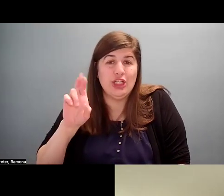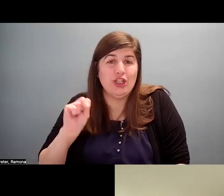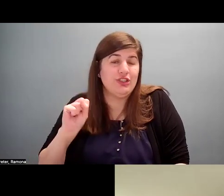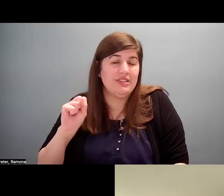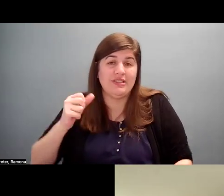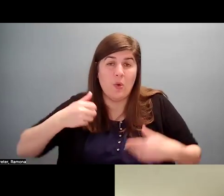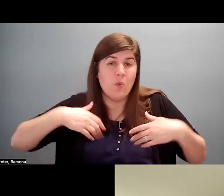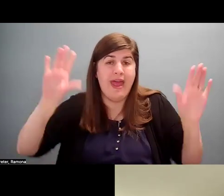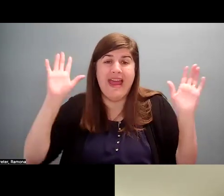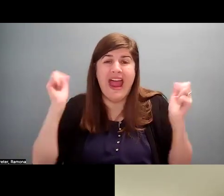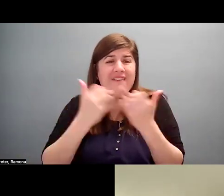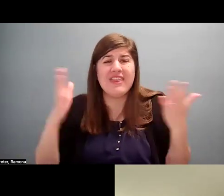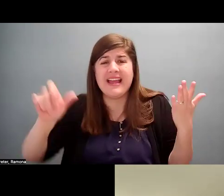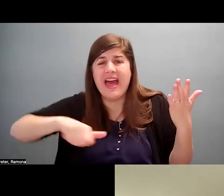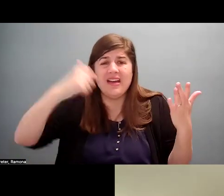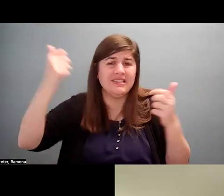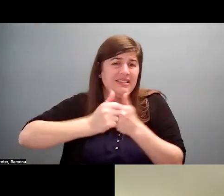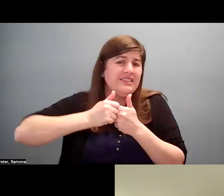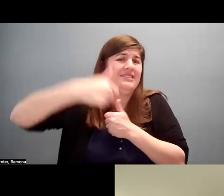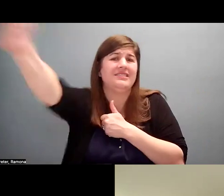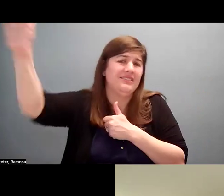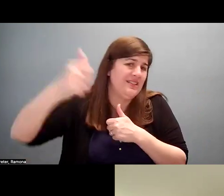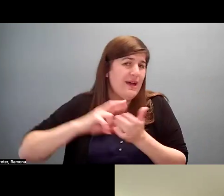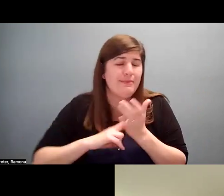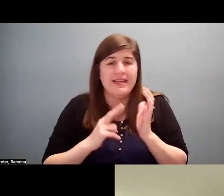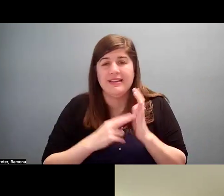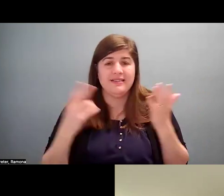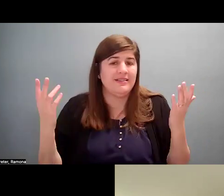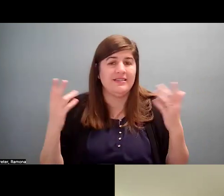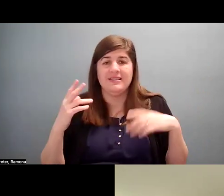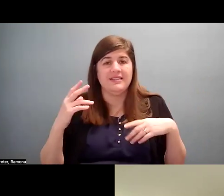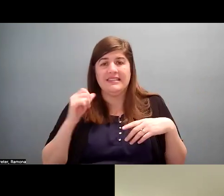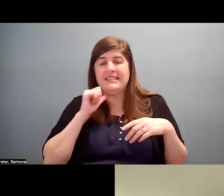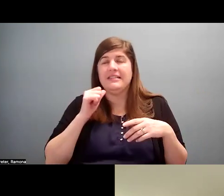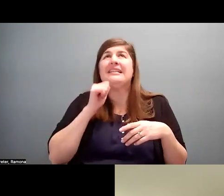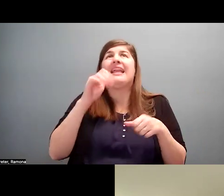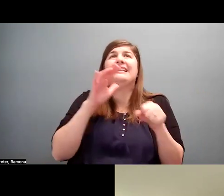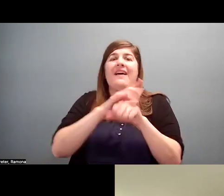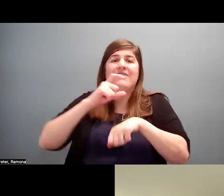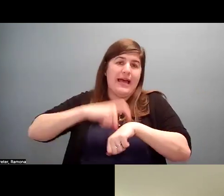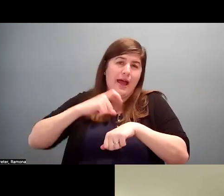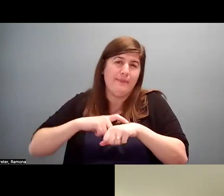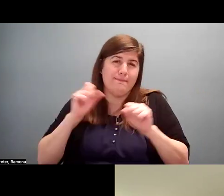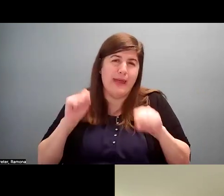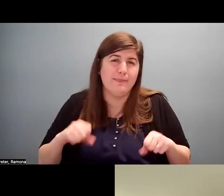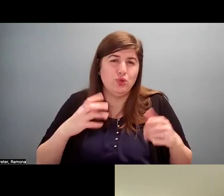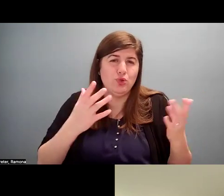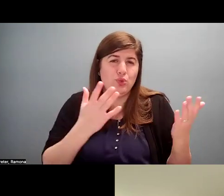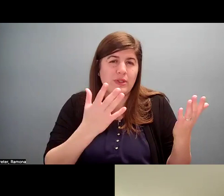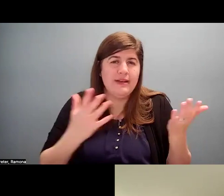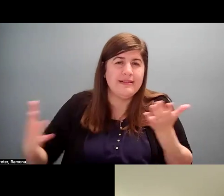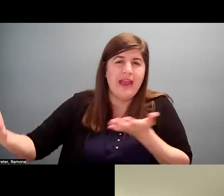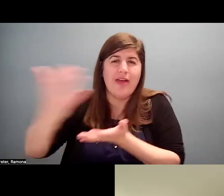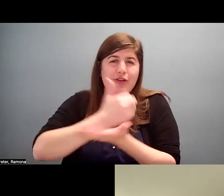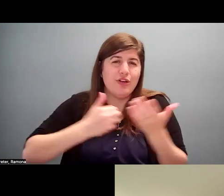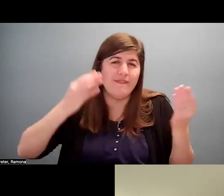else that's just farther away. It's just like even if there's something else, maybe there's hasn't had enough time to just get any information. So I don't